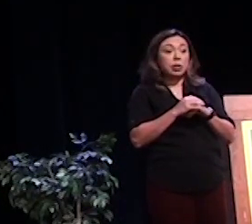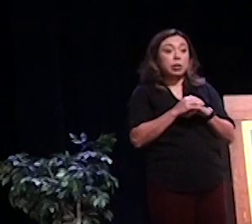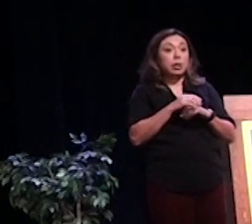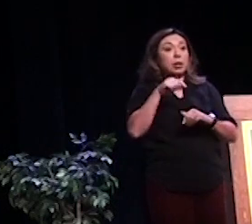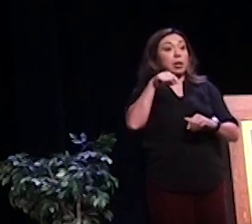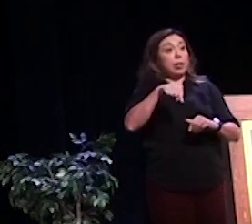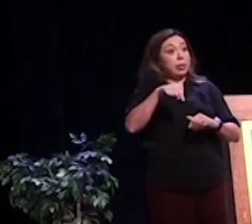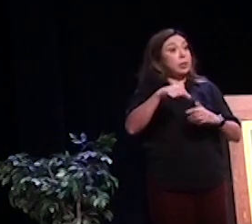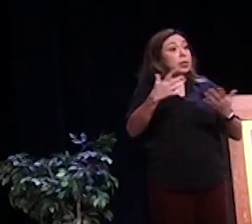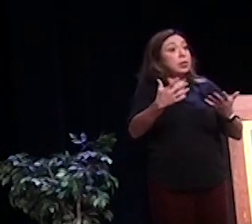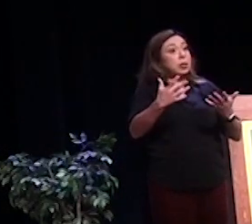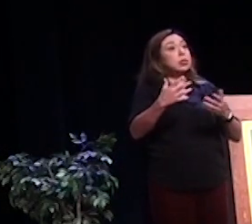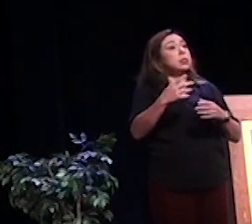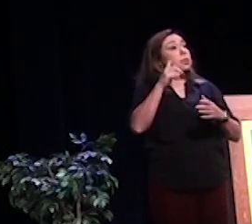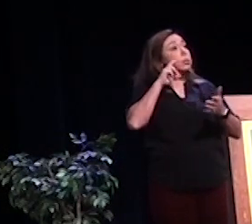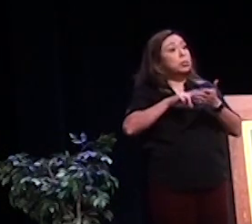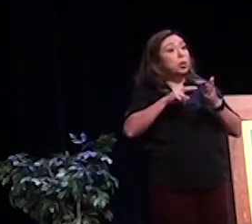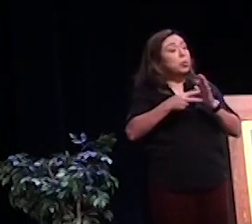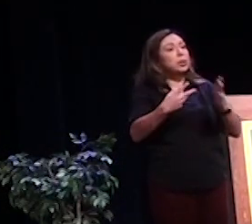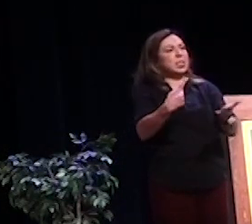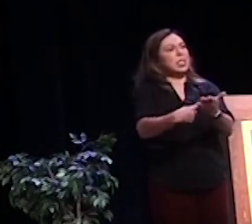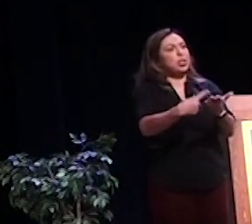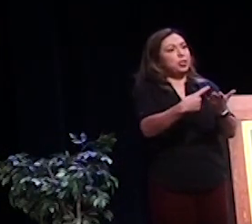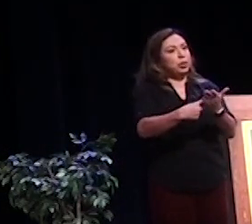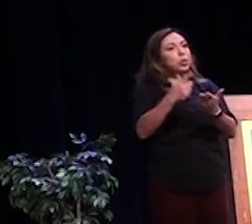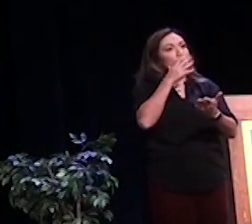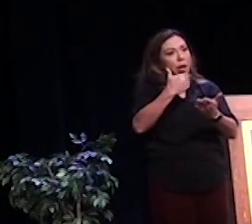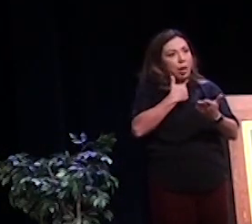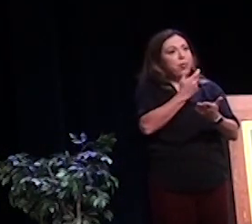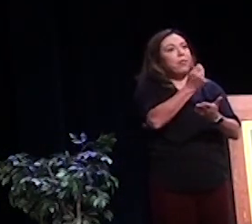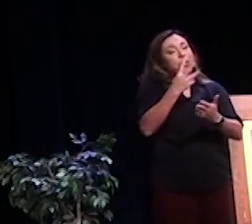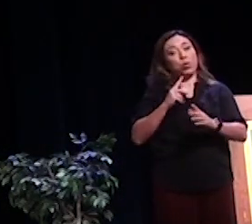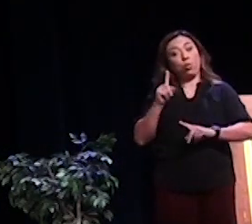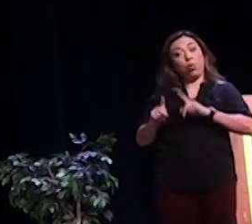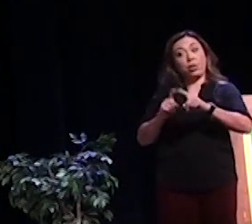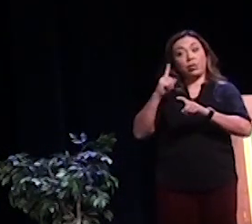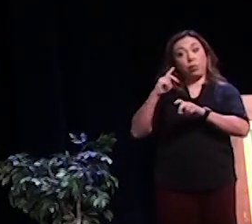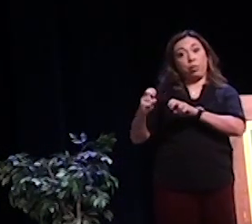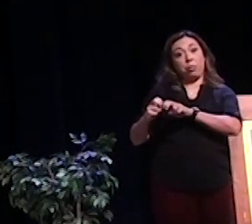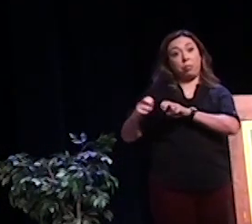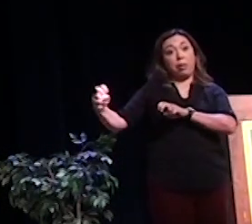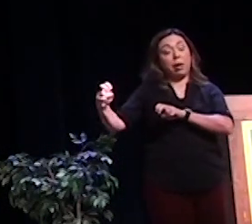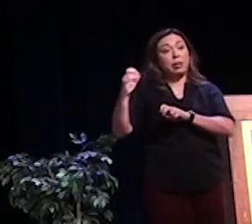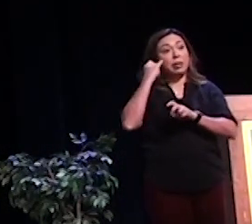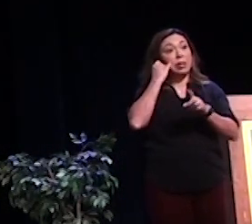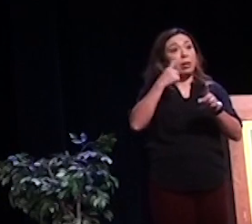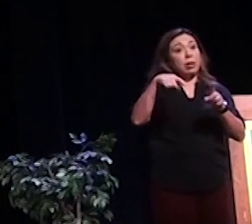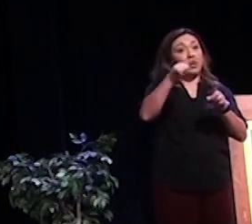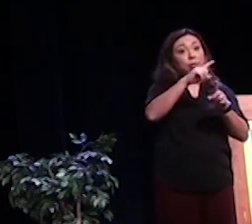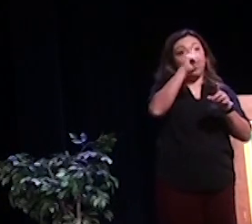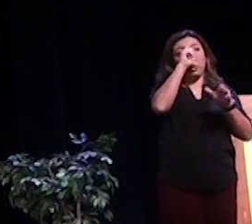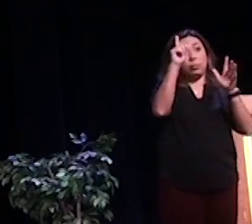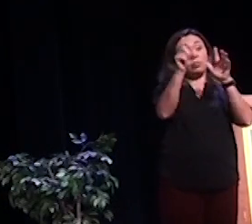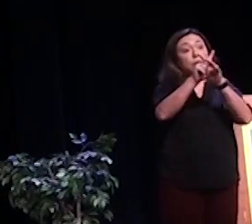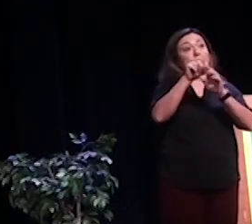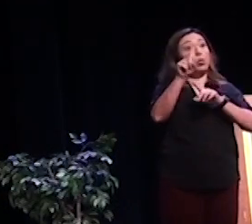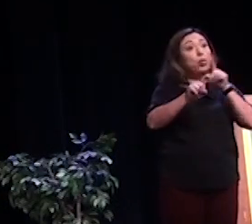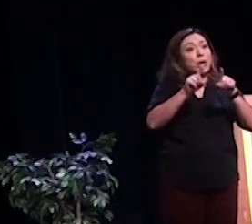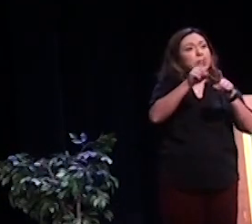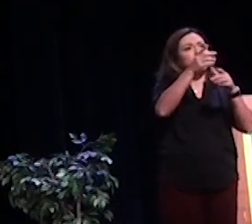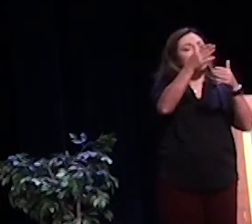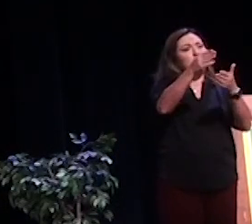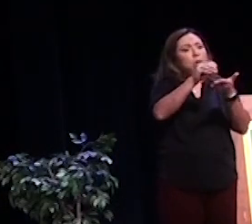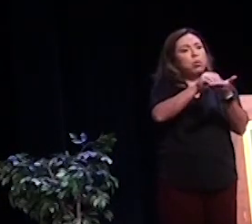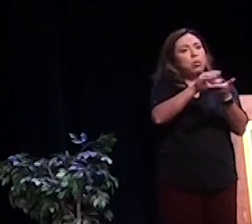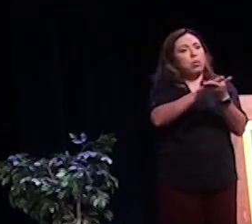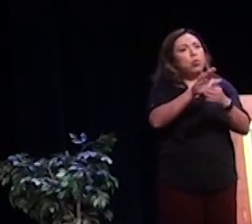be a discussion. So we're going to have a couple of questions for the panelists. And if you've got questions that come to mind, write them down on that